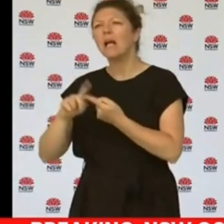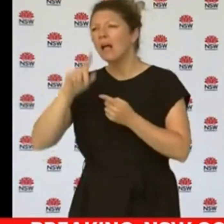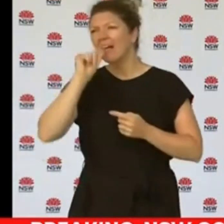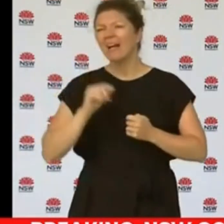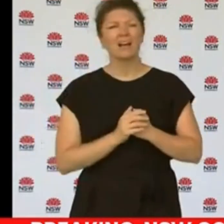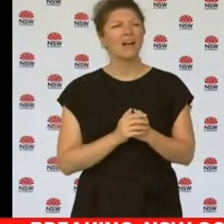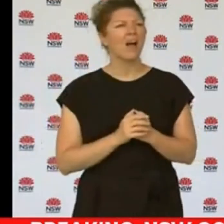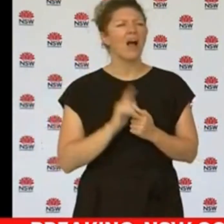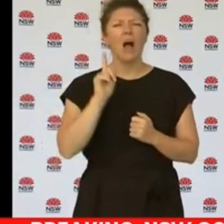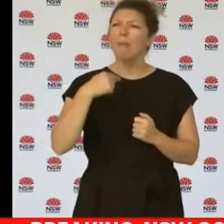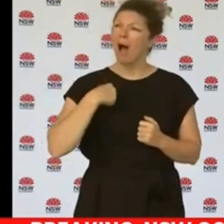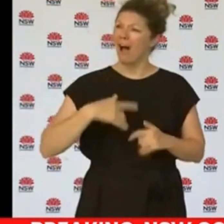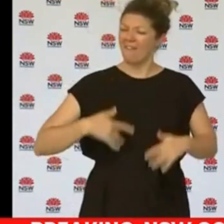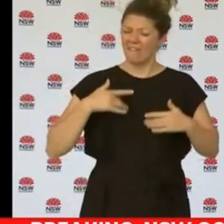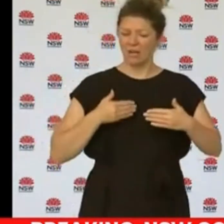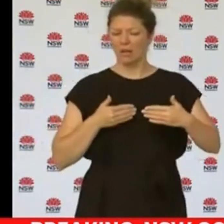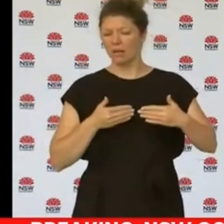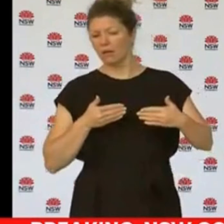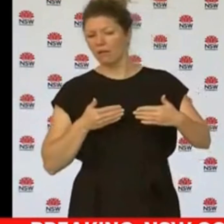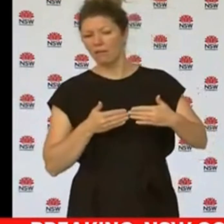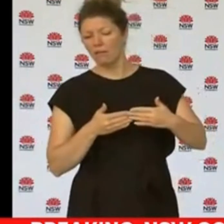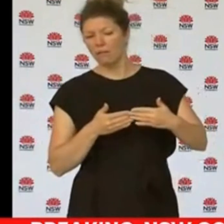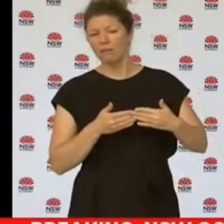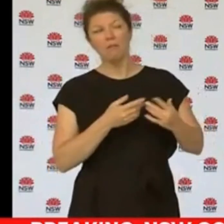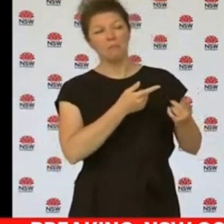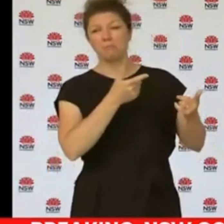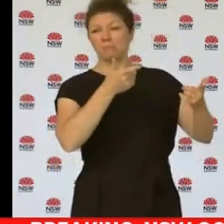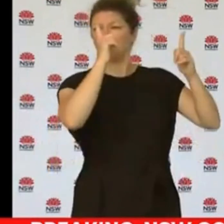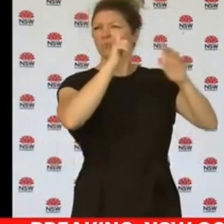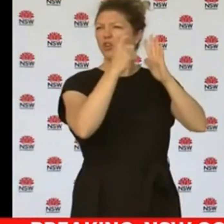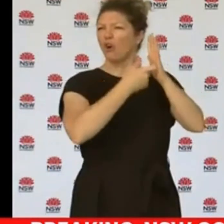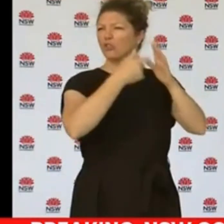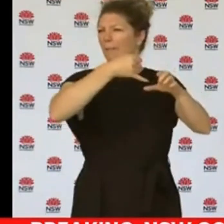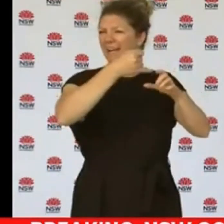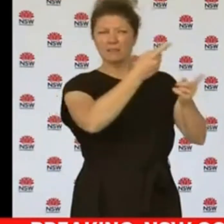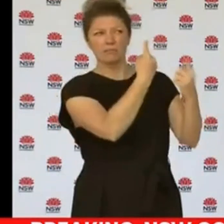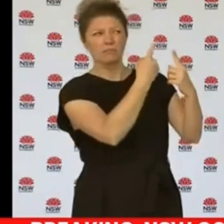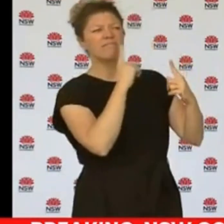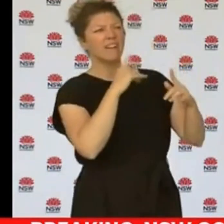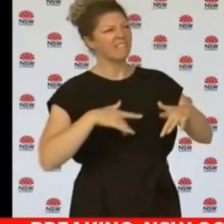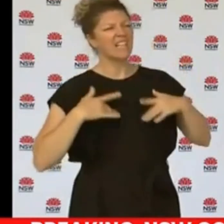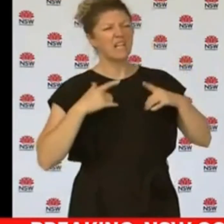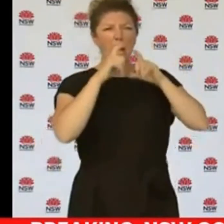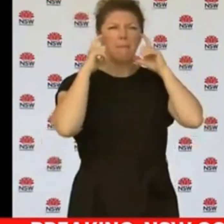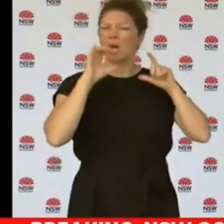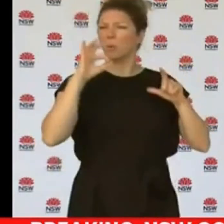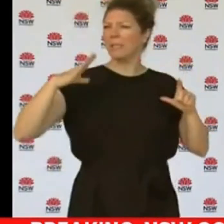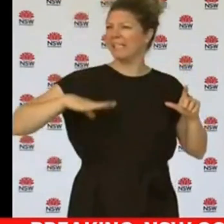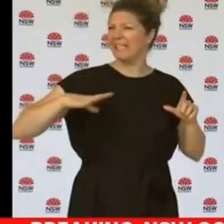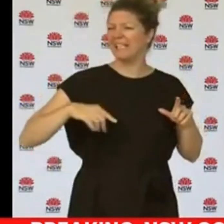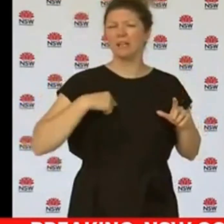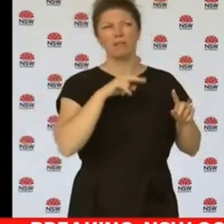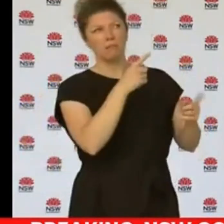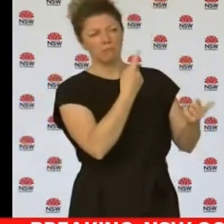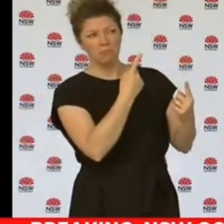don't support having restrictions in place a day longer than we need to. And if the health advice says the risk is now mitigated and we've gone through a certain